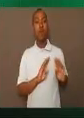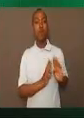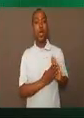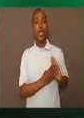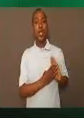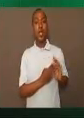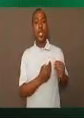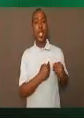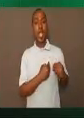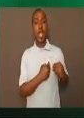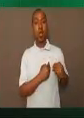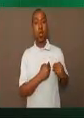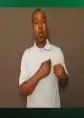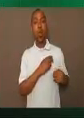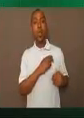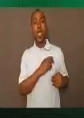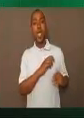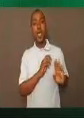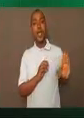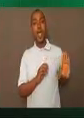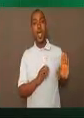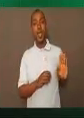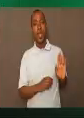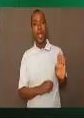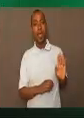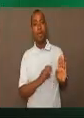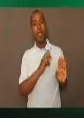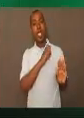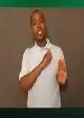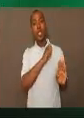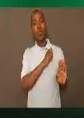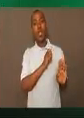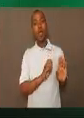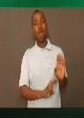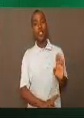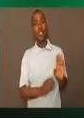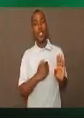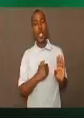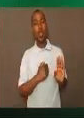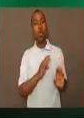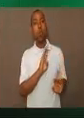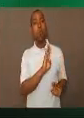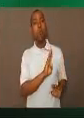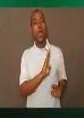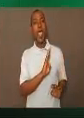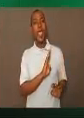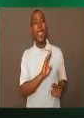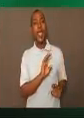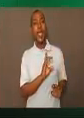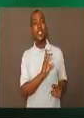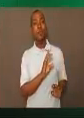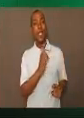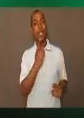atrium and the left ventricle, called the bicuspid, is smaller than